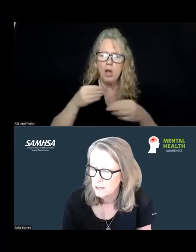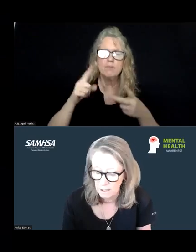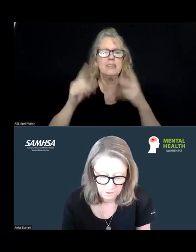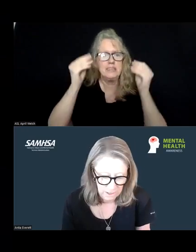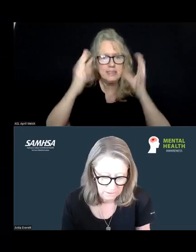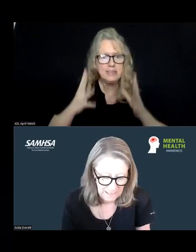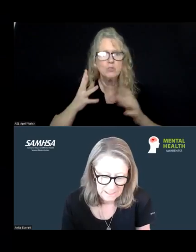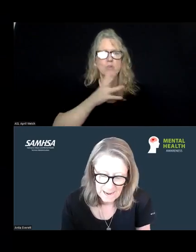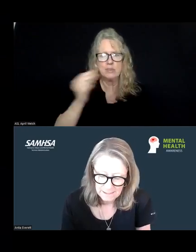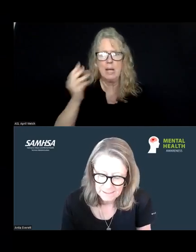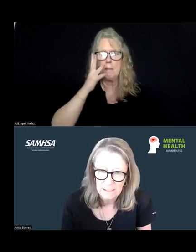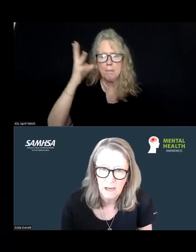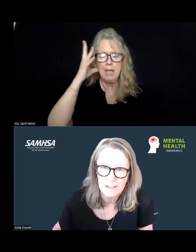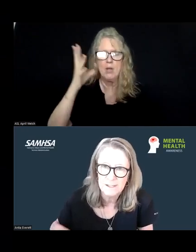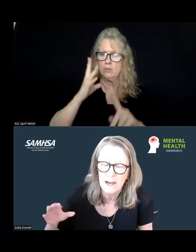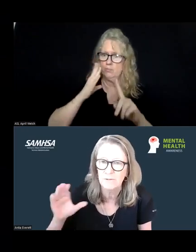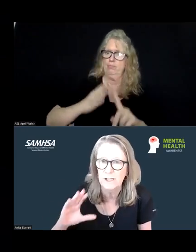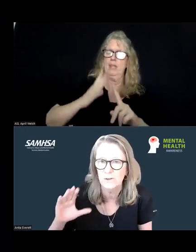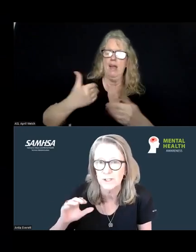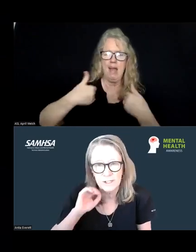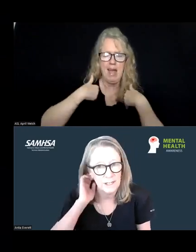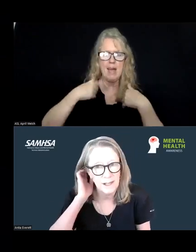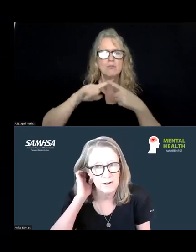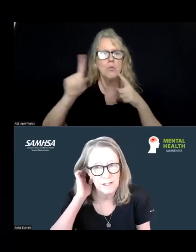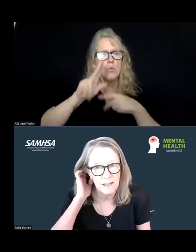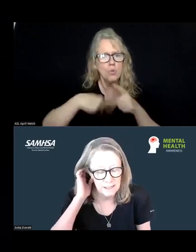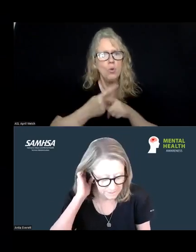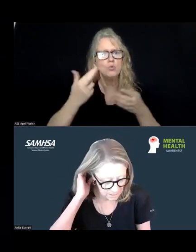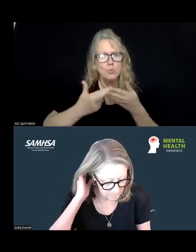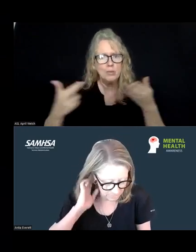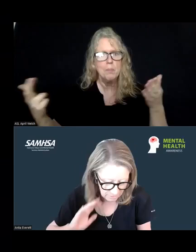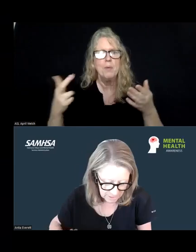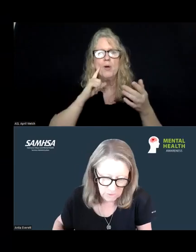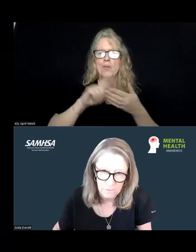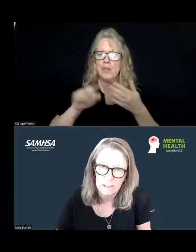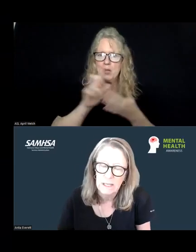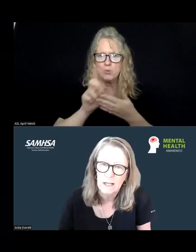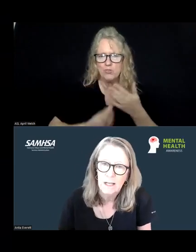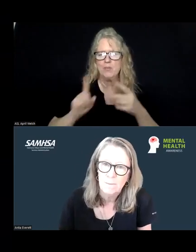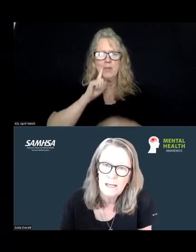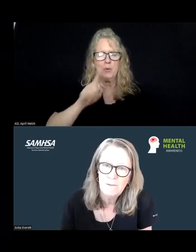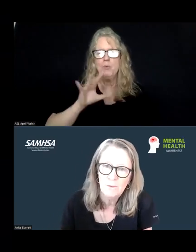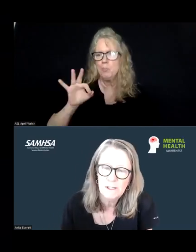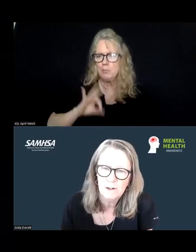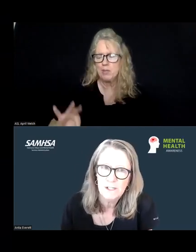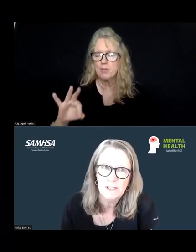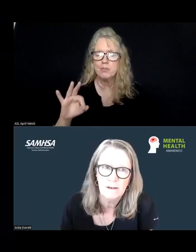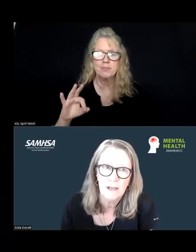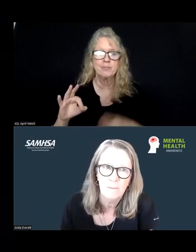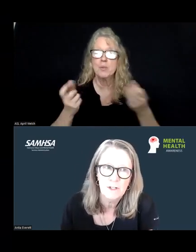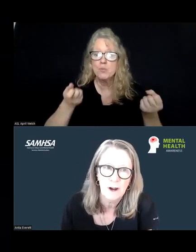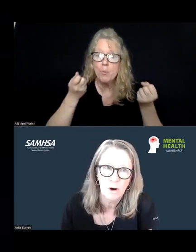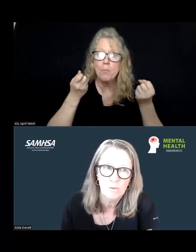parents directly. And it has a set of resources in it that are, again, designed to be very useful. Many of the